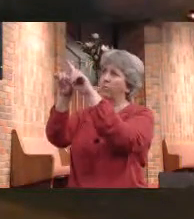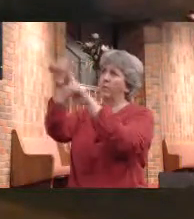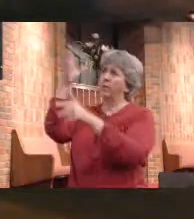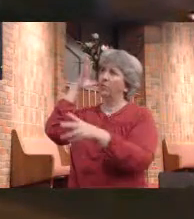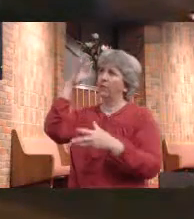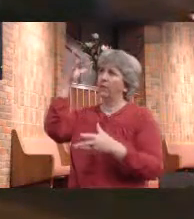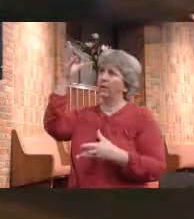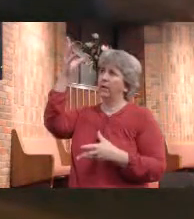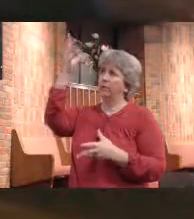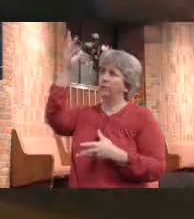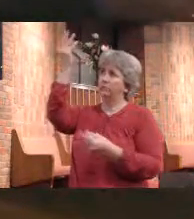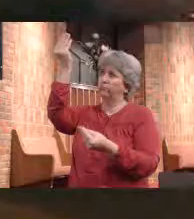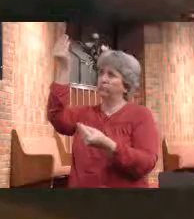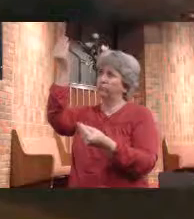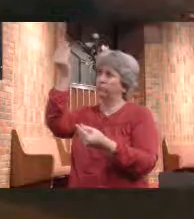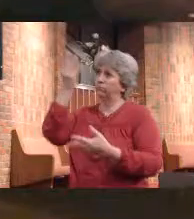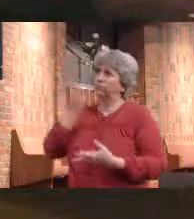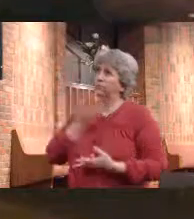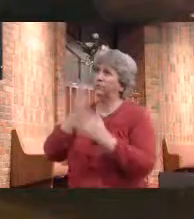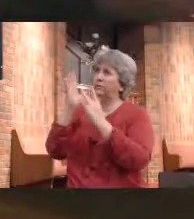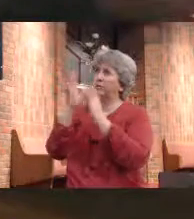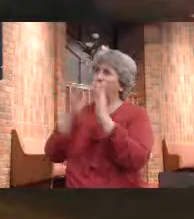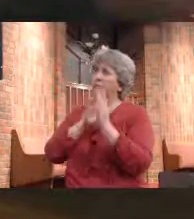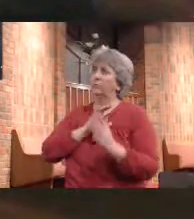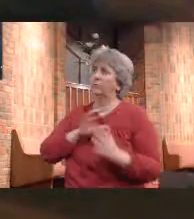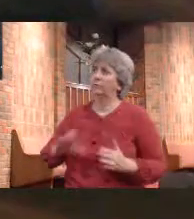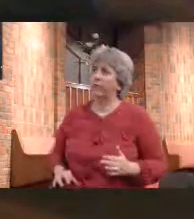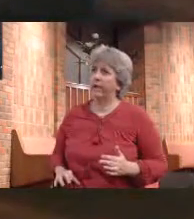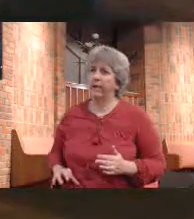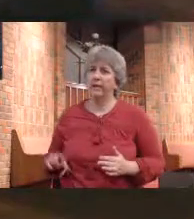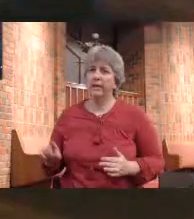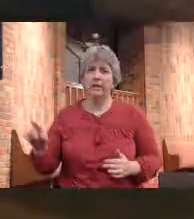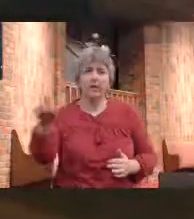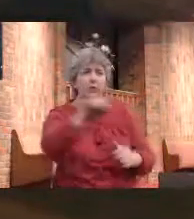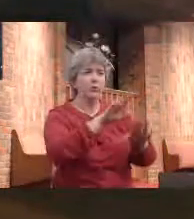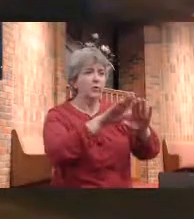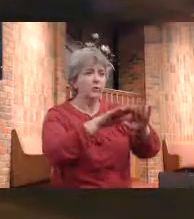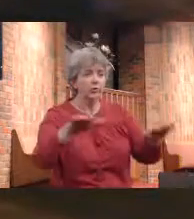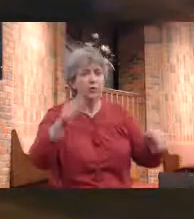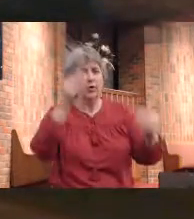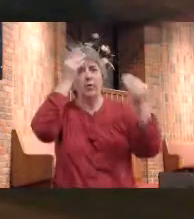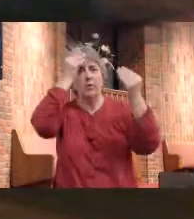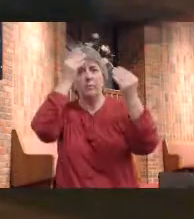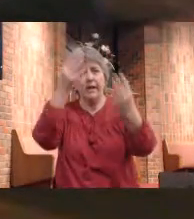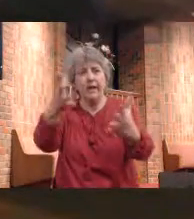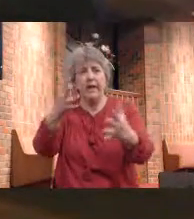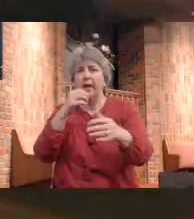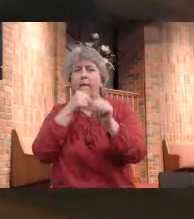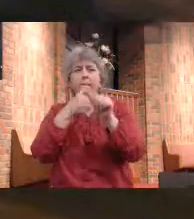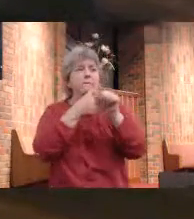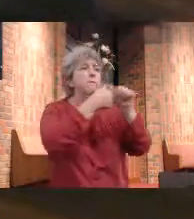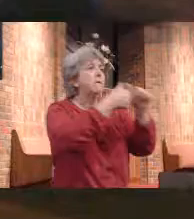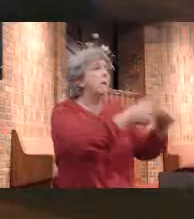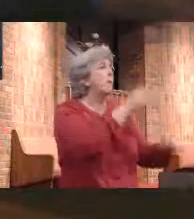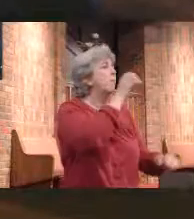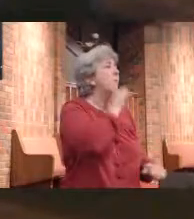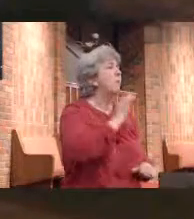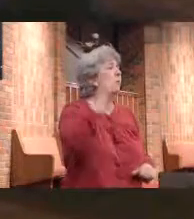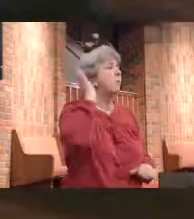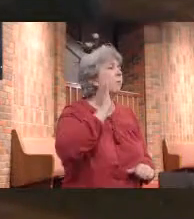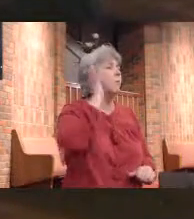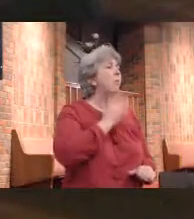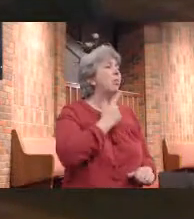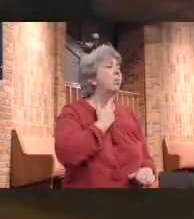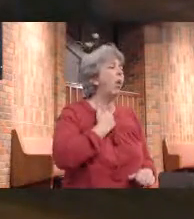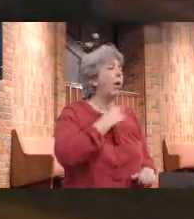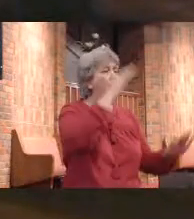Christ. As obedient children, not conforming yourselves to the former lusts as in your ignorance, but as